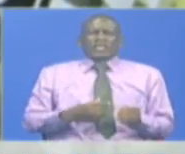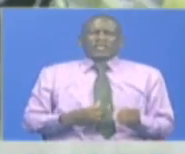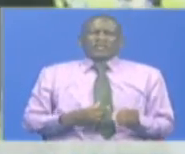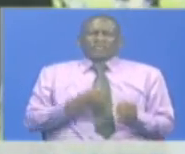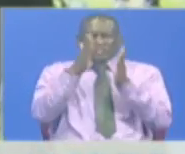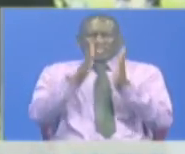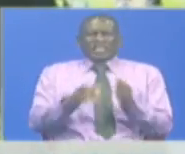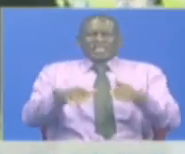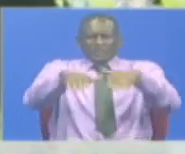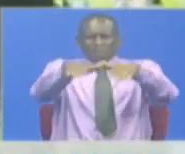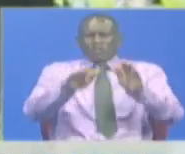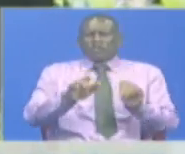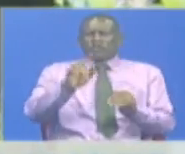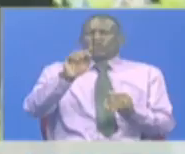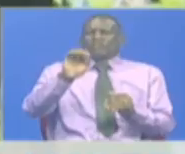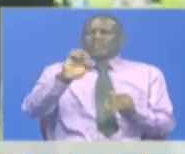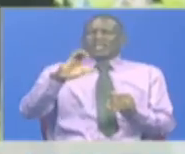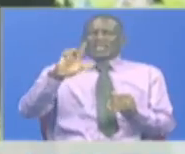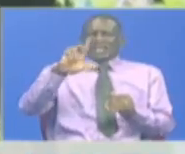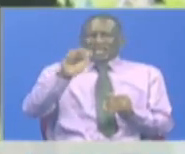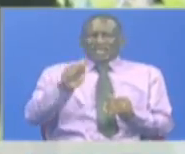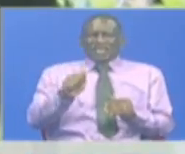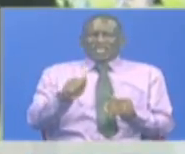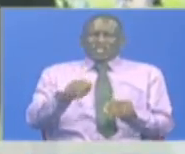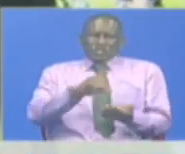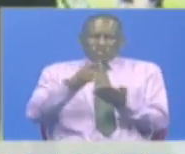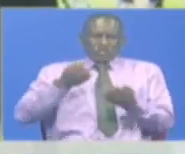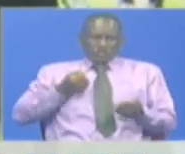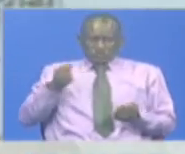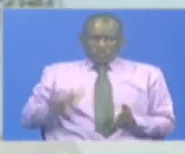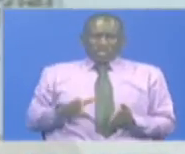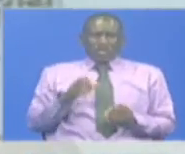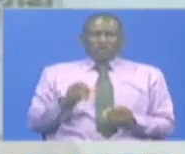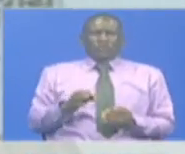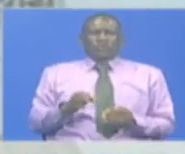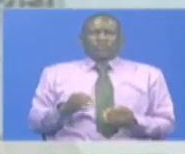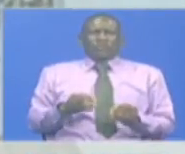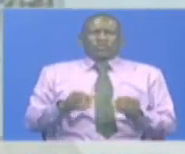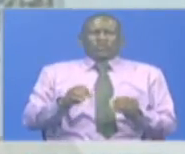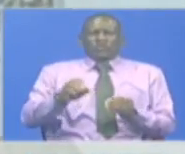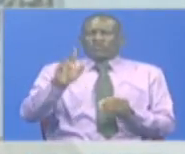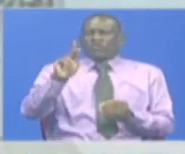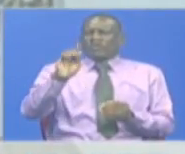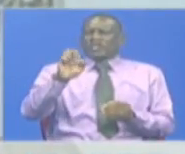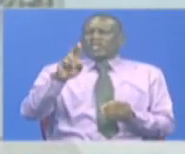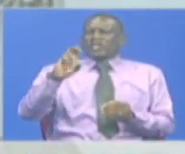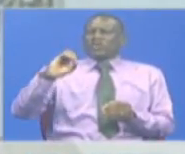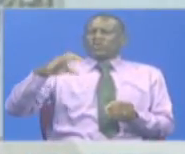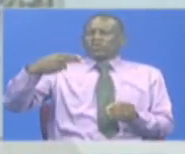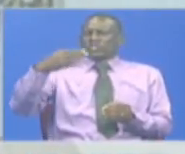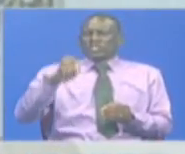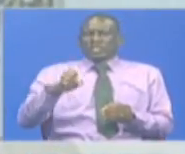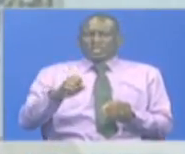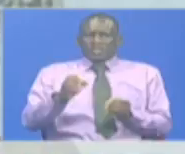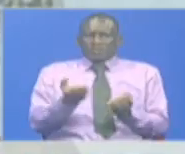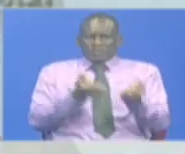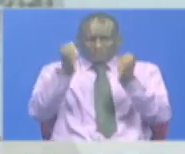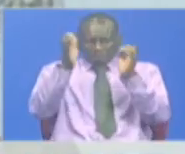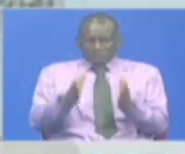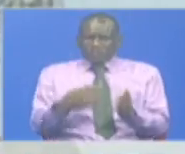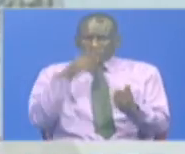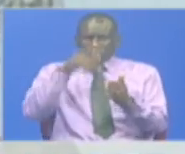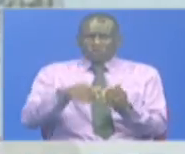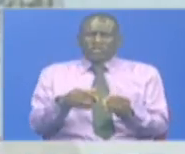Muigai, daughter of Keroche proprietors Joseph and Tabitha Karanja, said the rallies would resume as soon as the virus threat had